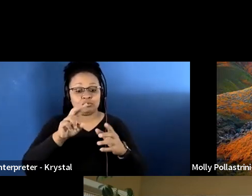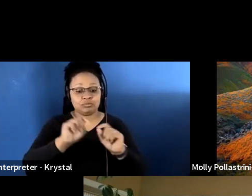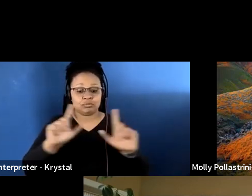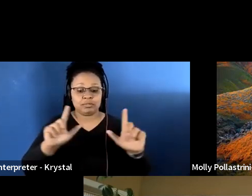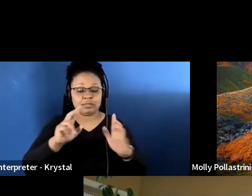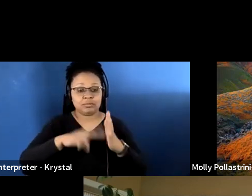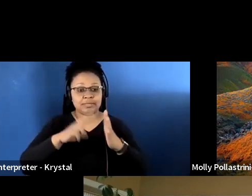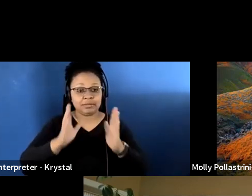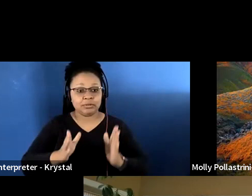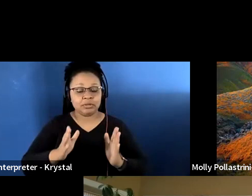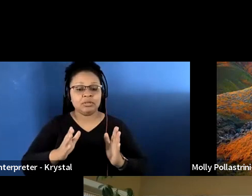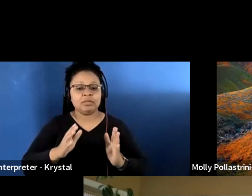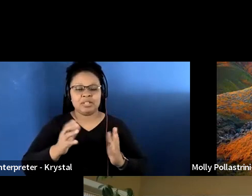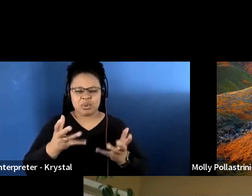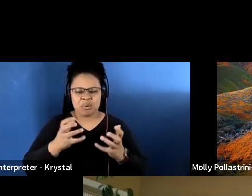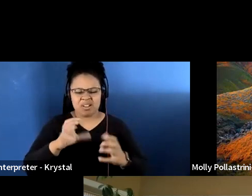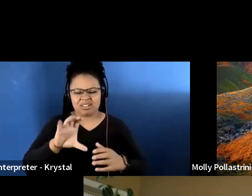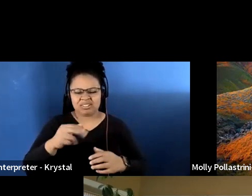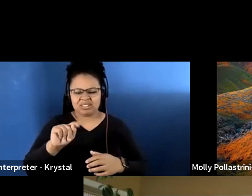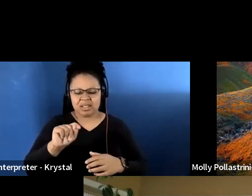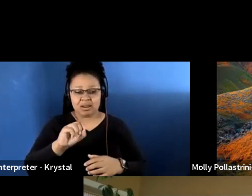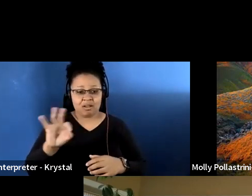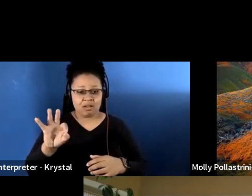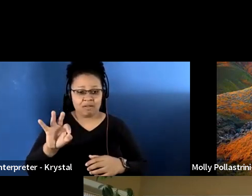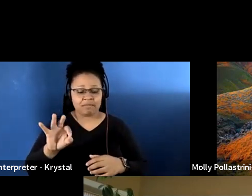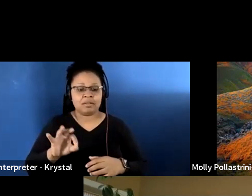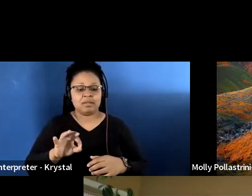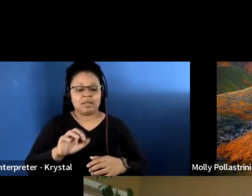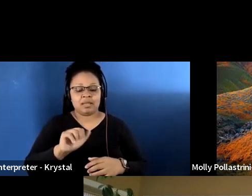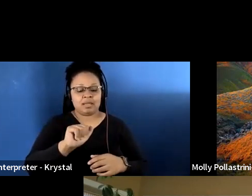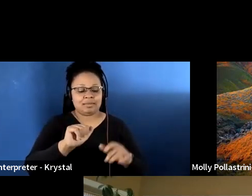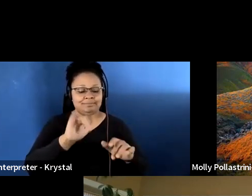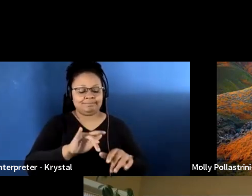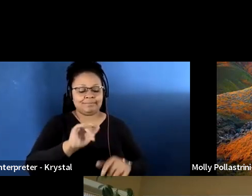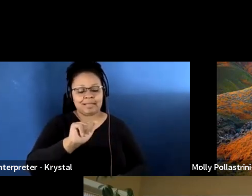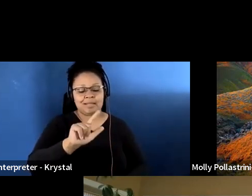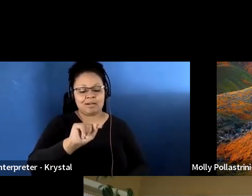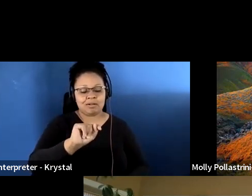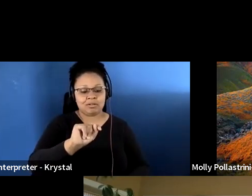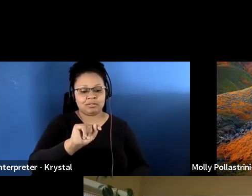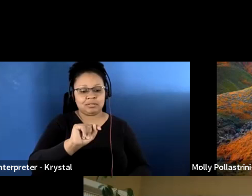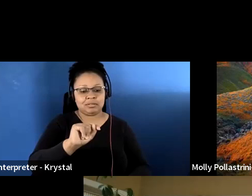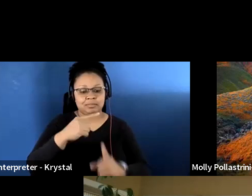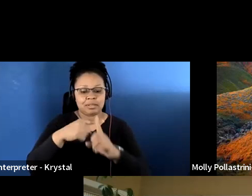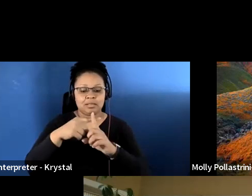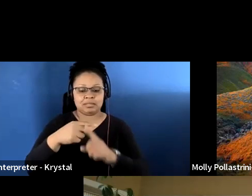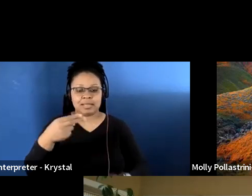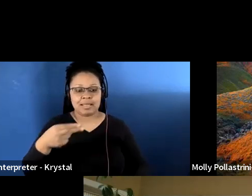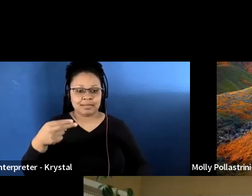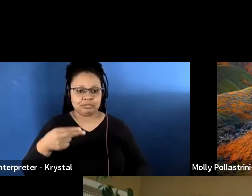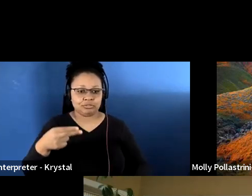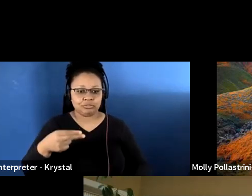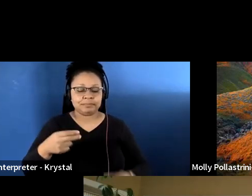do that by pressing Alt plus H, H as in hat. To